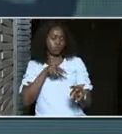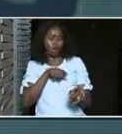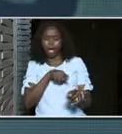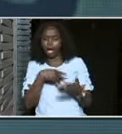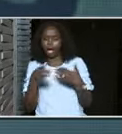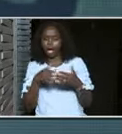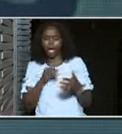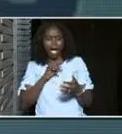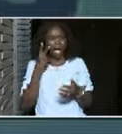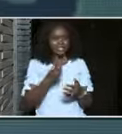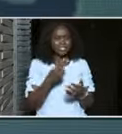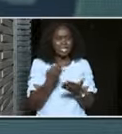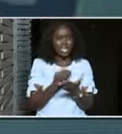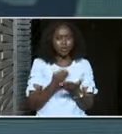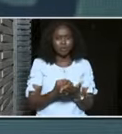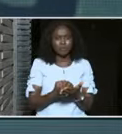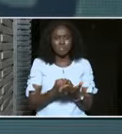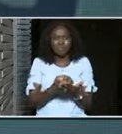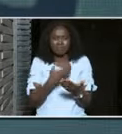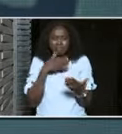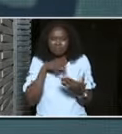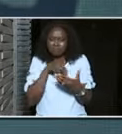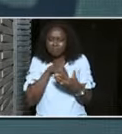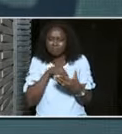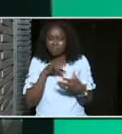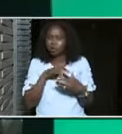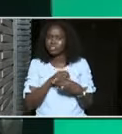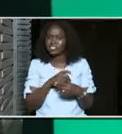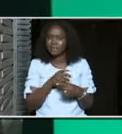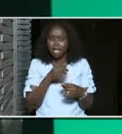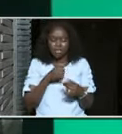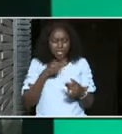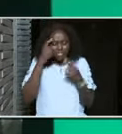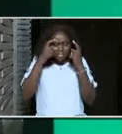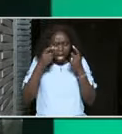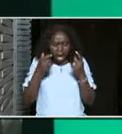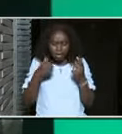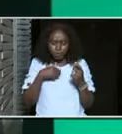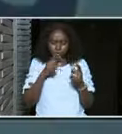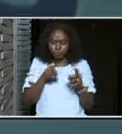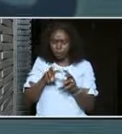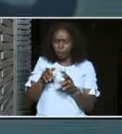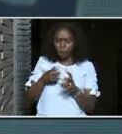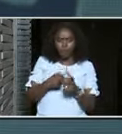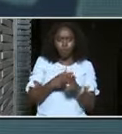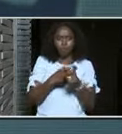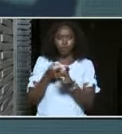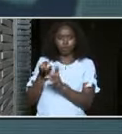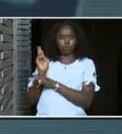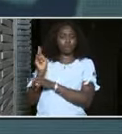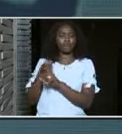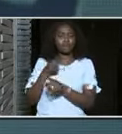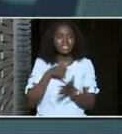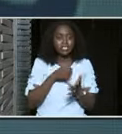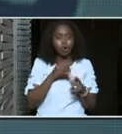economic context. So I'm asking myself whether we should be running away from it or confronting it. It would be nice to get his take on